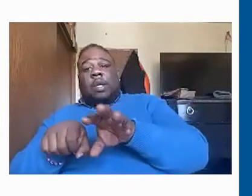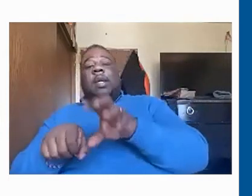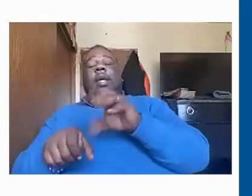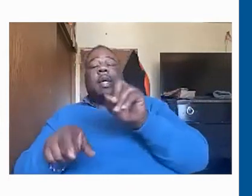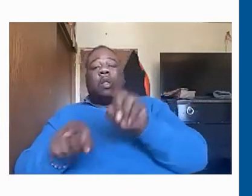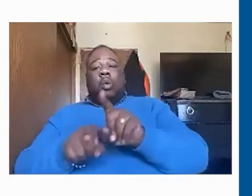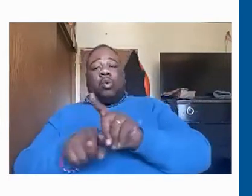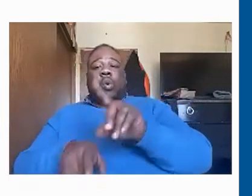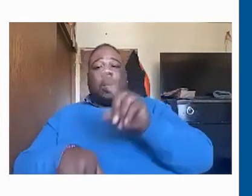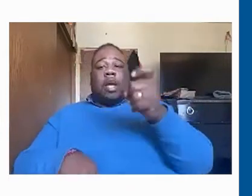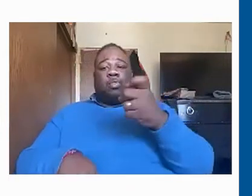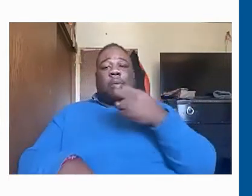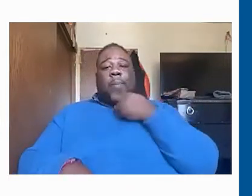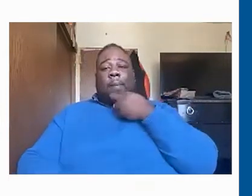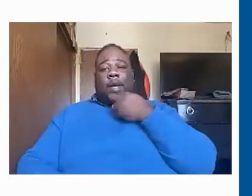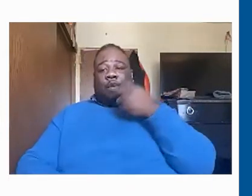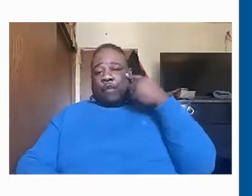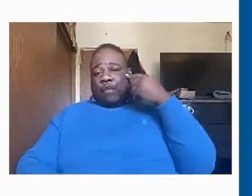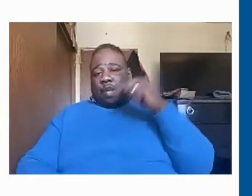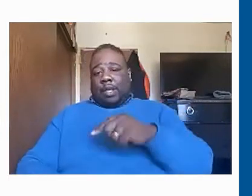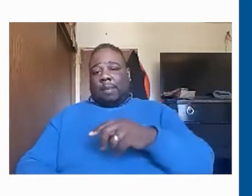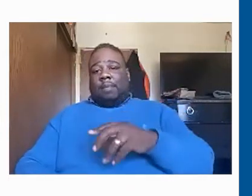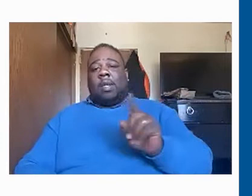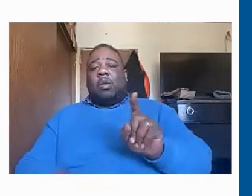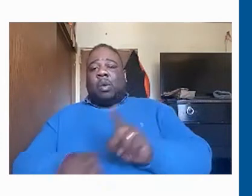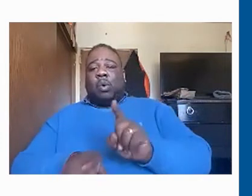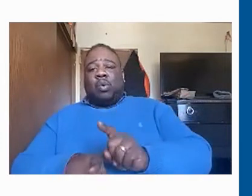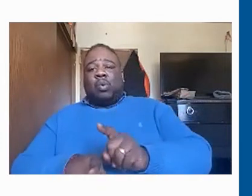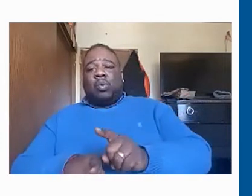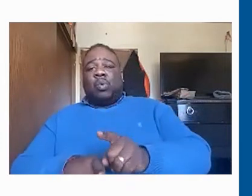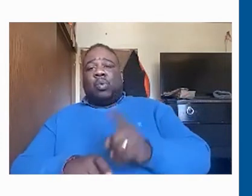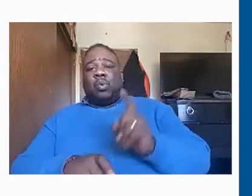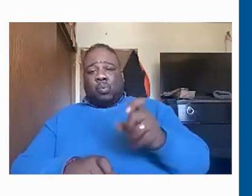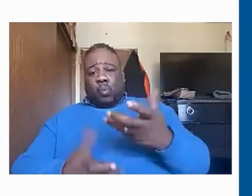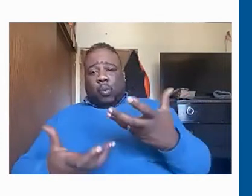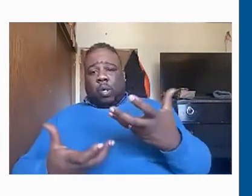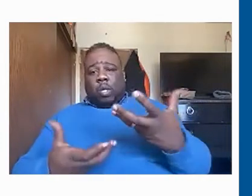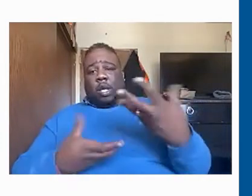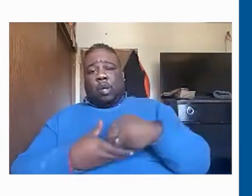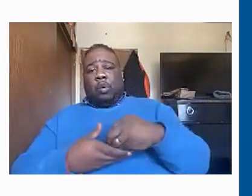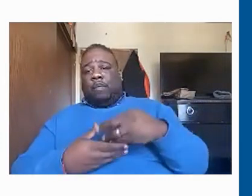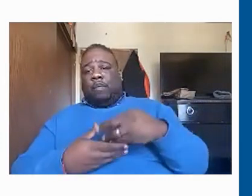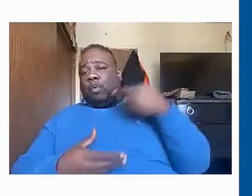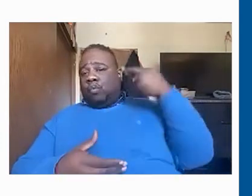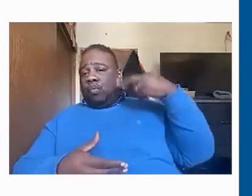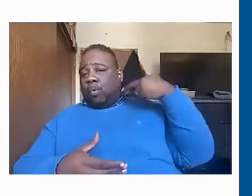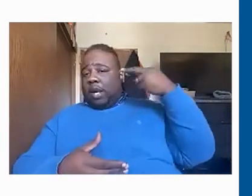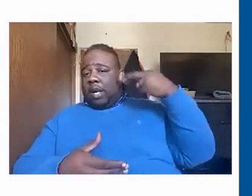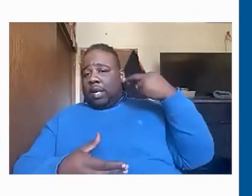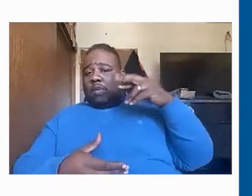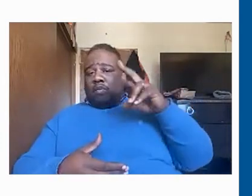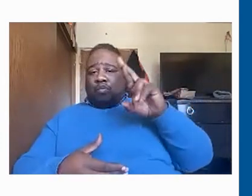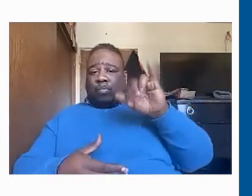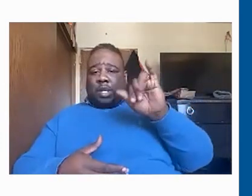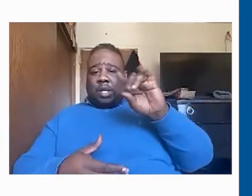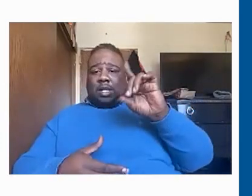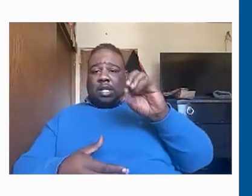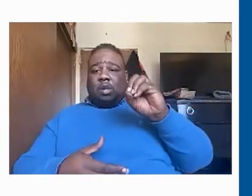also extremely important, either a wind-up radio that charges itself or a radio that uses batteries. Those are things you're going to include